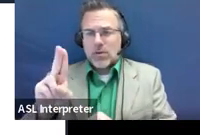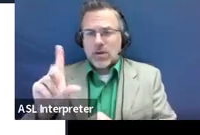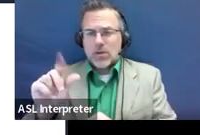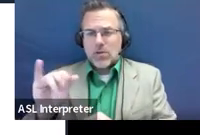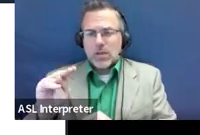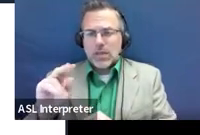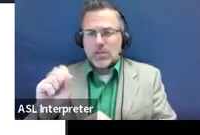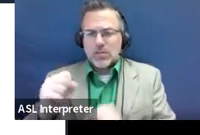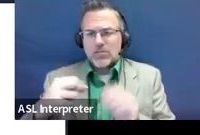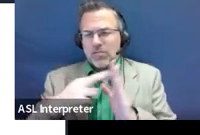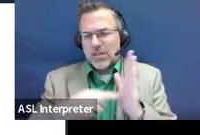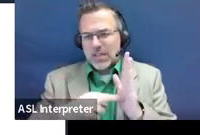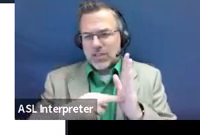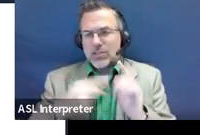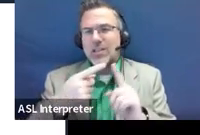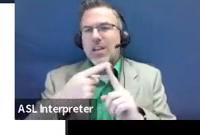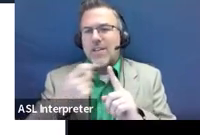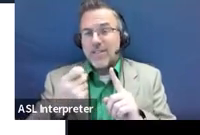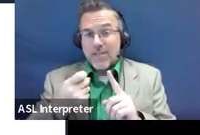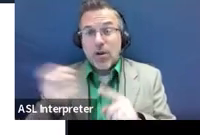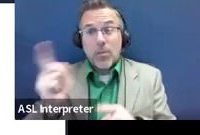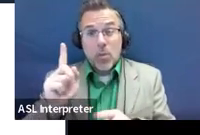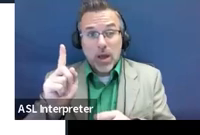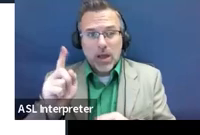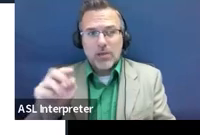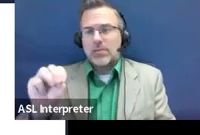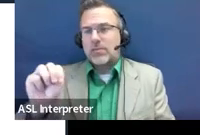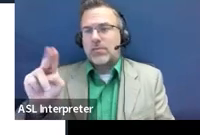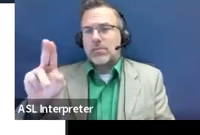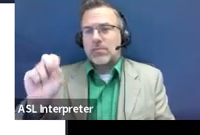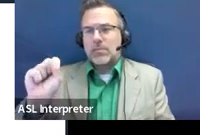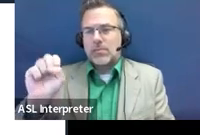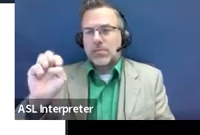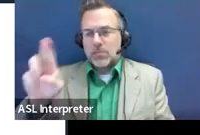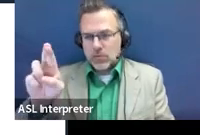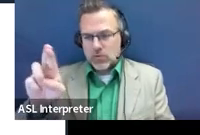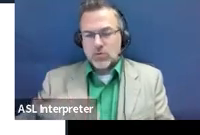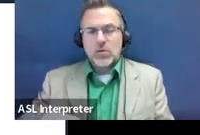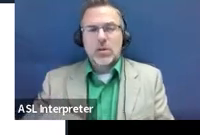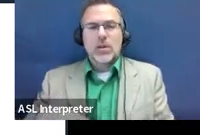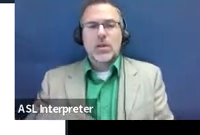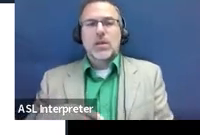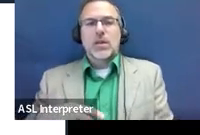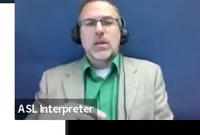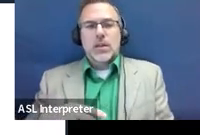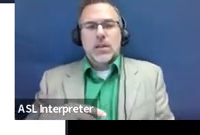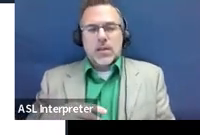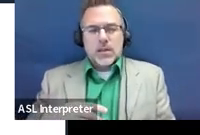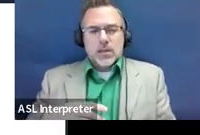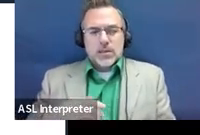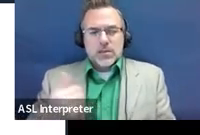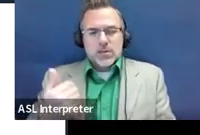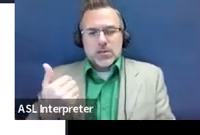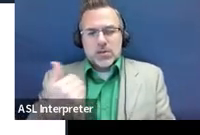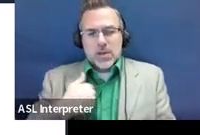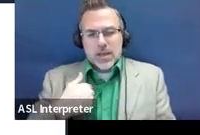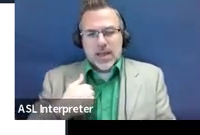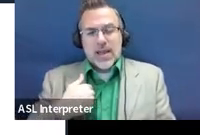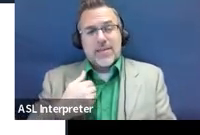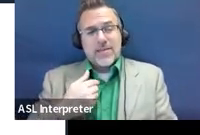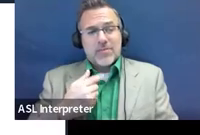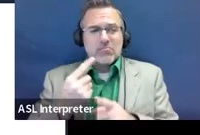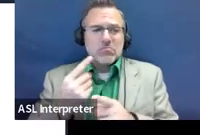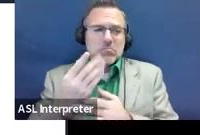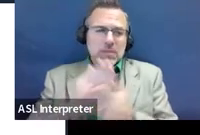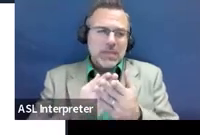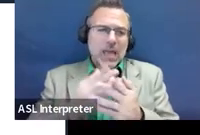from MUSER, the Maine Unified Special Ed Regulations. And that's why there are some regular, like regular typed words.